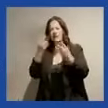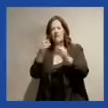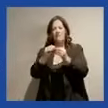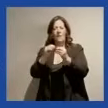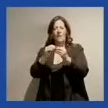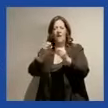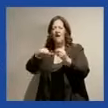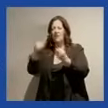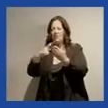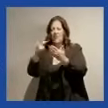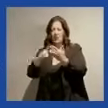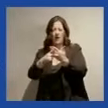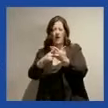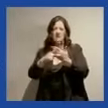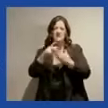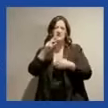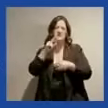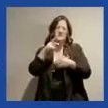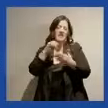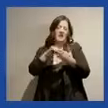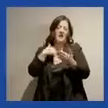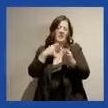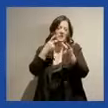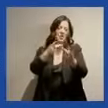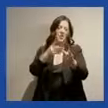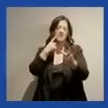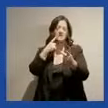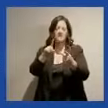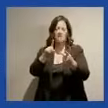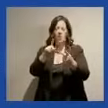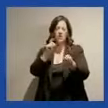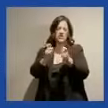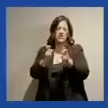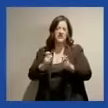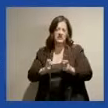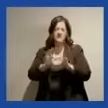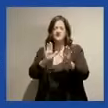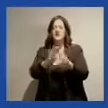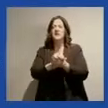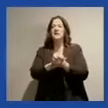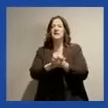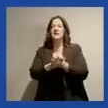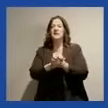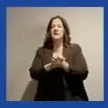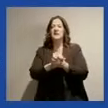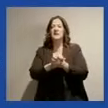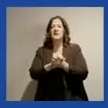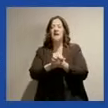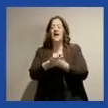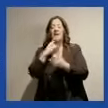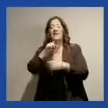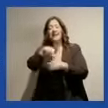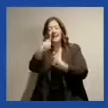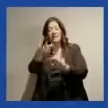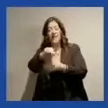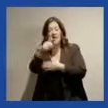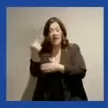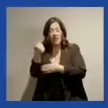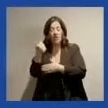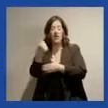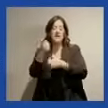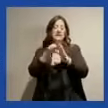programs that we're proposing to make change. So the question is, well, all right, there's some examples of